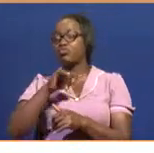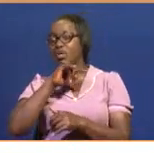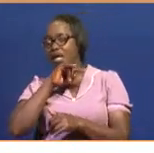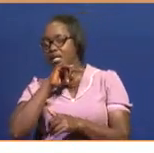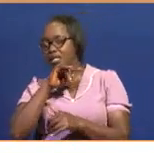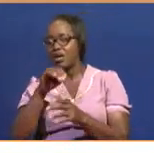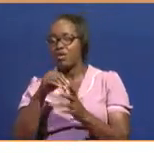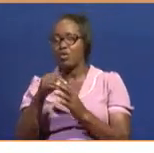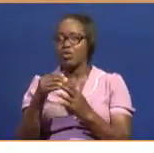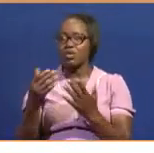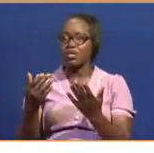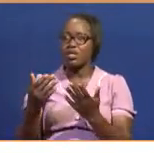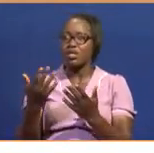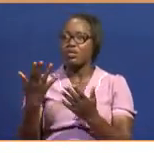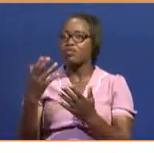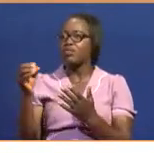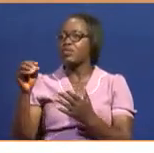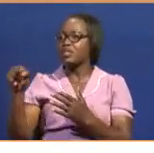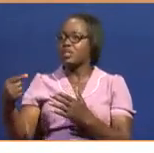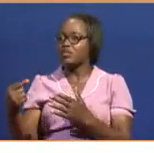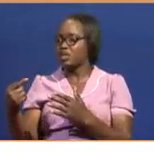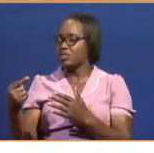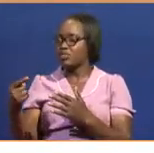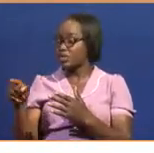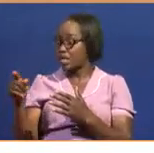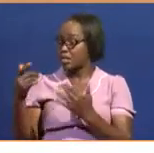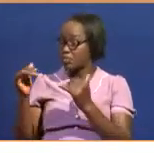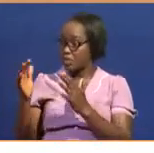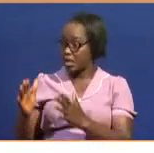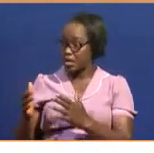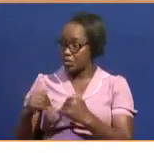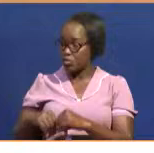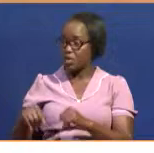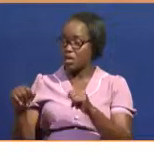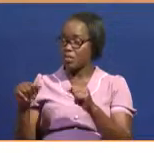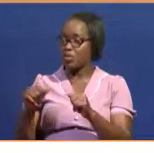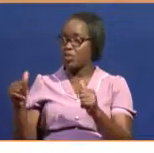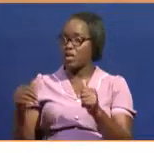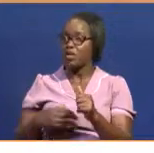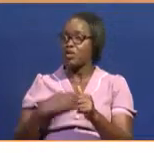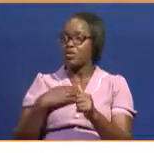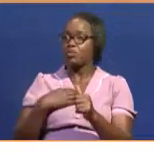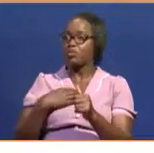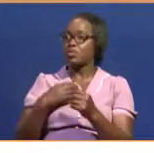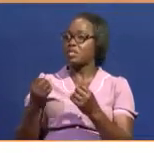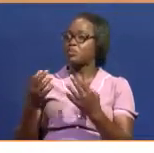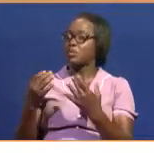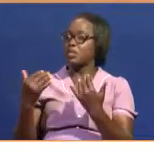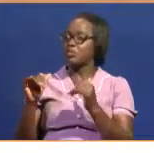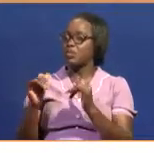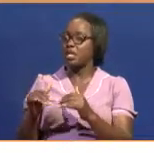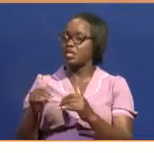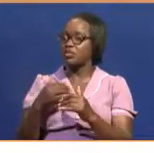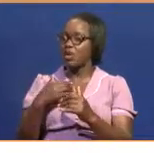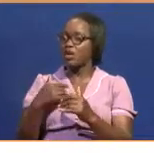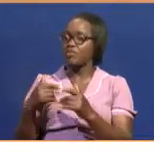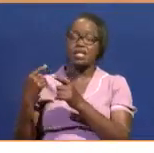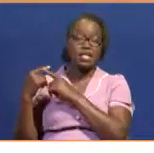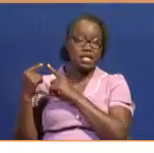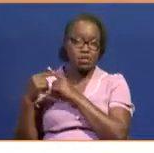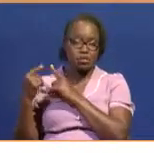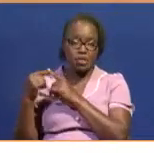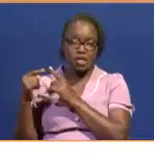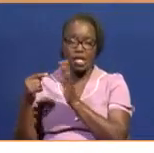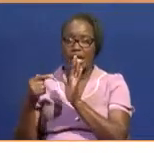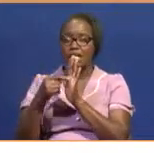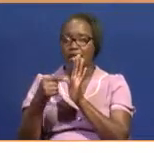or wherever, we need like 500,000 for that player to be able to play. So why we host is just to get as many players as to have that experience and